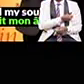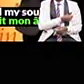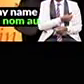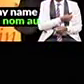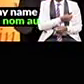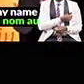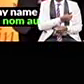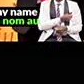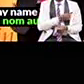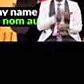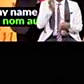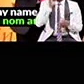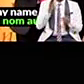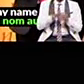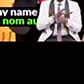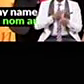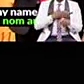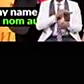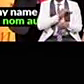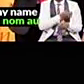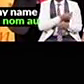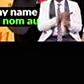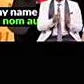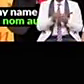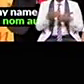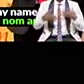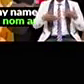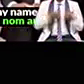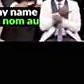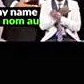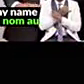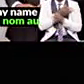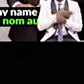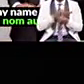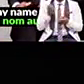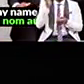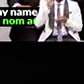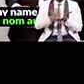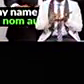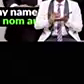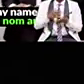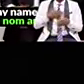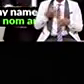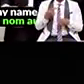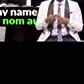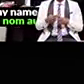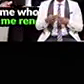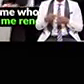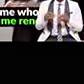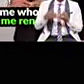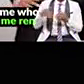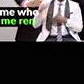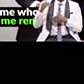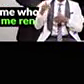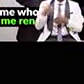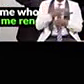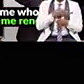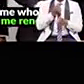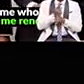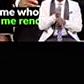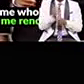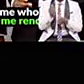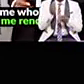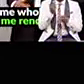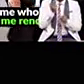soul. It filled my soul with love and wrote my name above, and just a